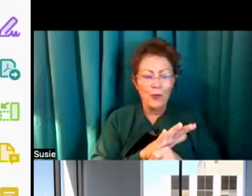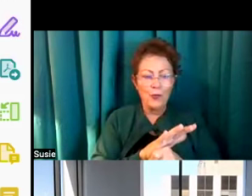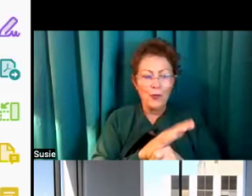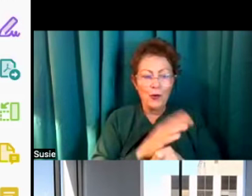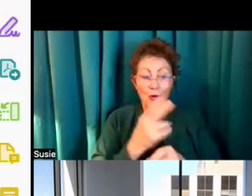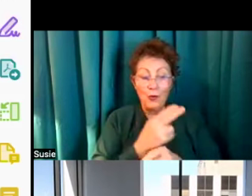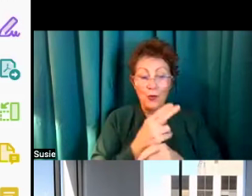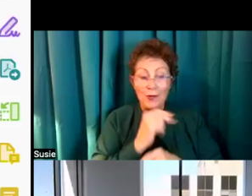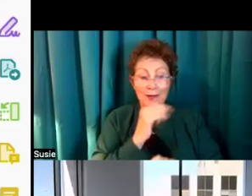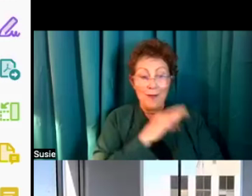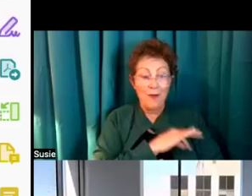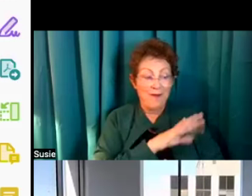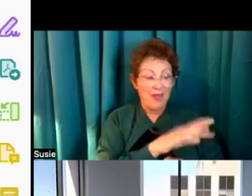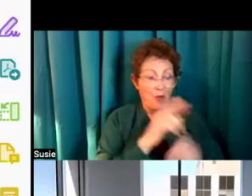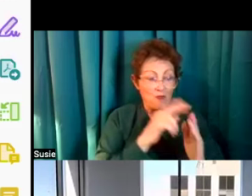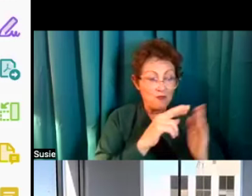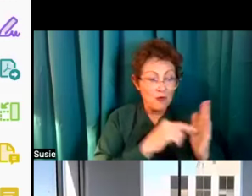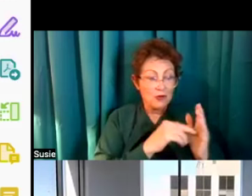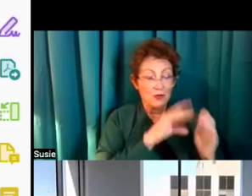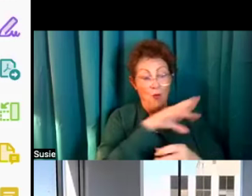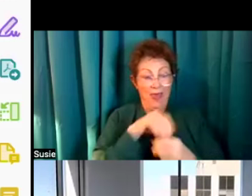using a nonprofit in a structure.